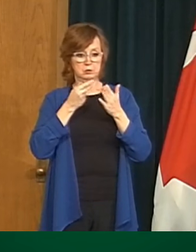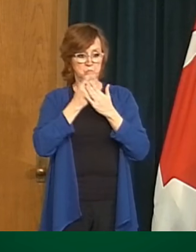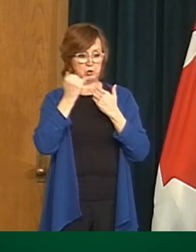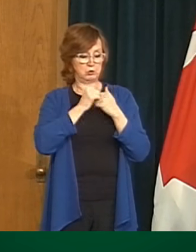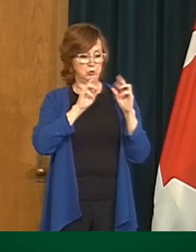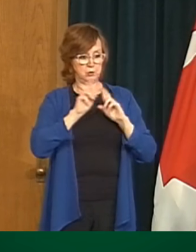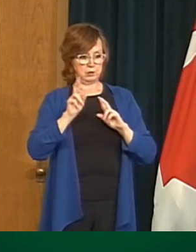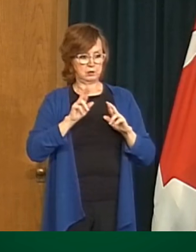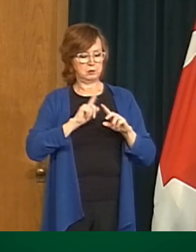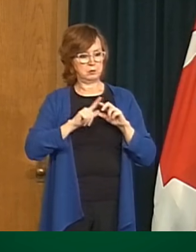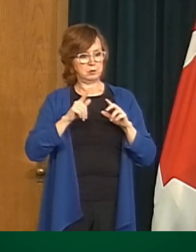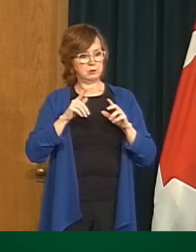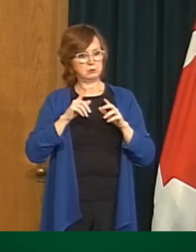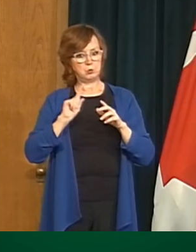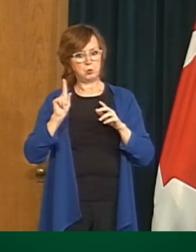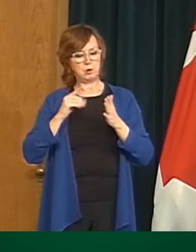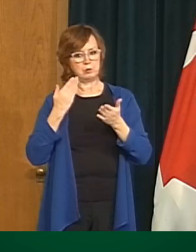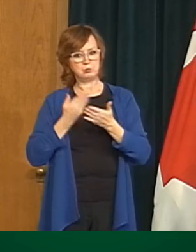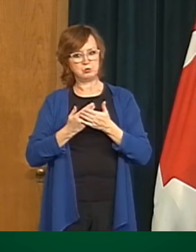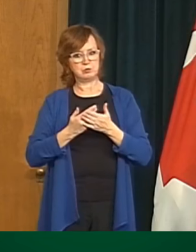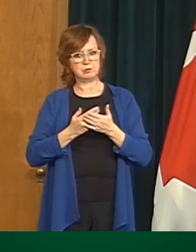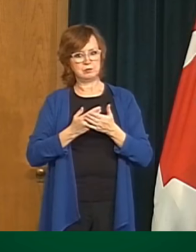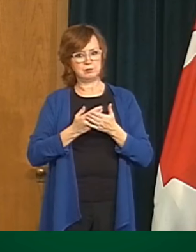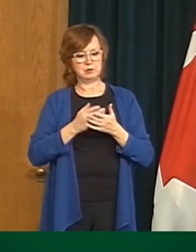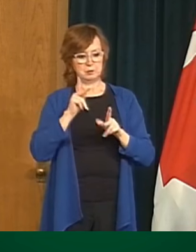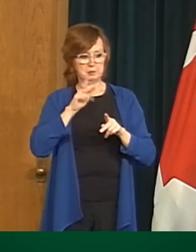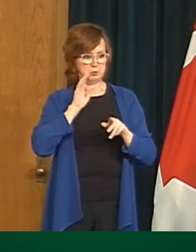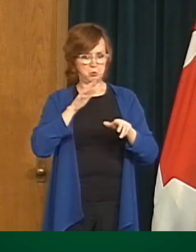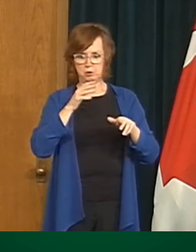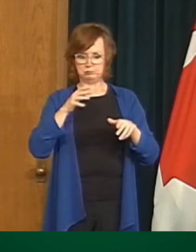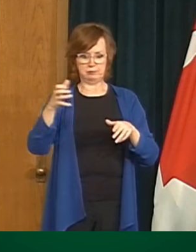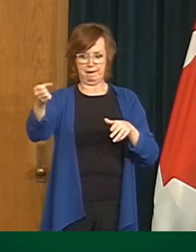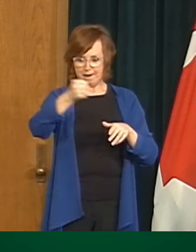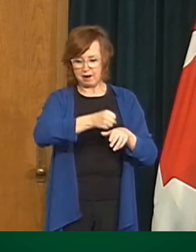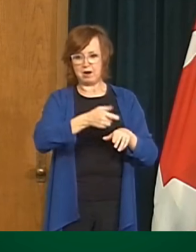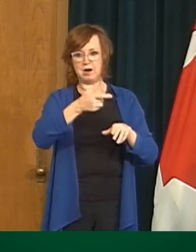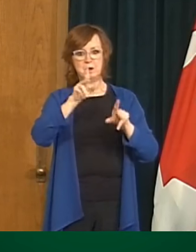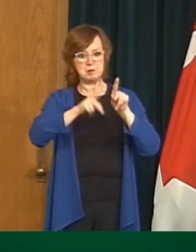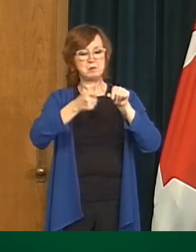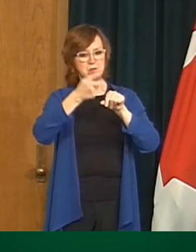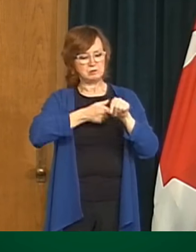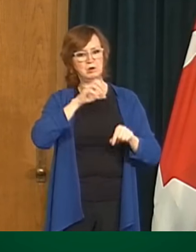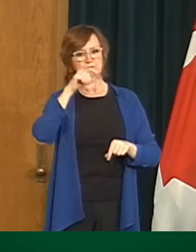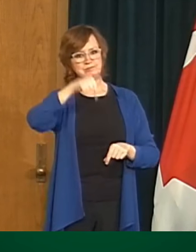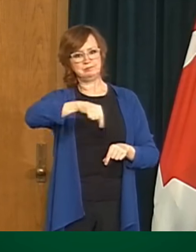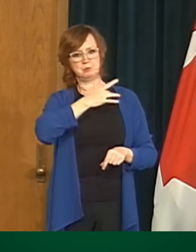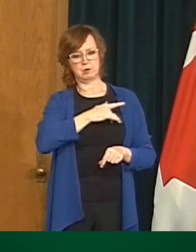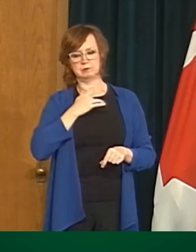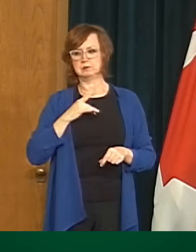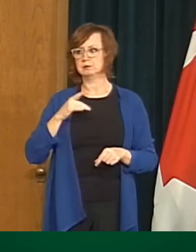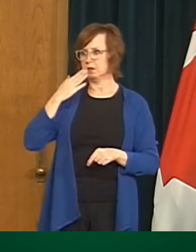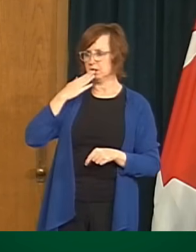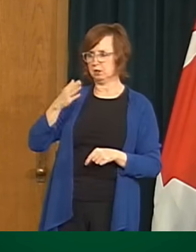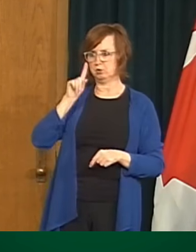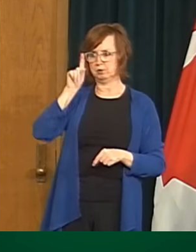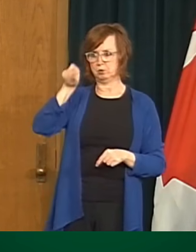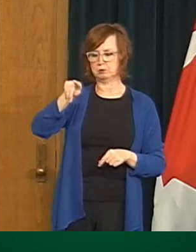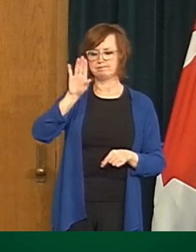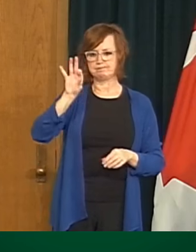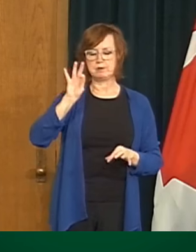actually getting these jobs. Well, thanks for the question. As I mentioned in my opening comments, the work that we have been